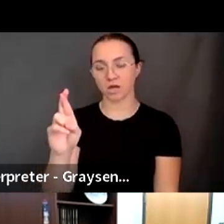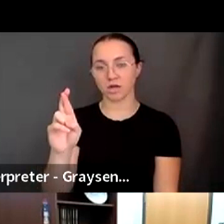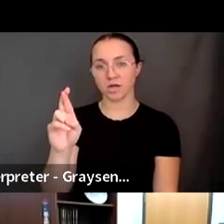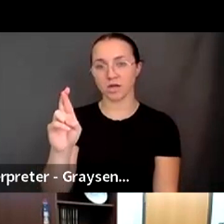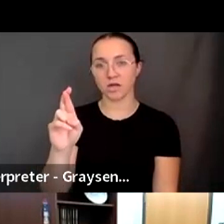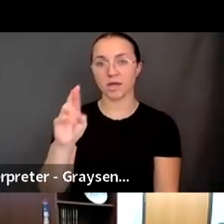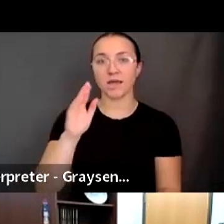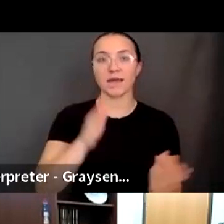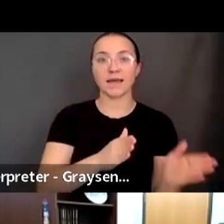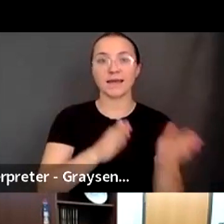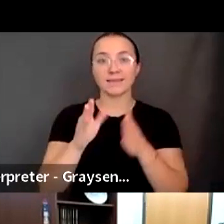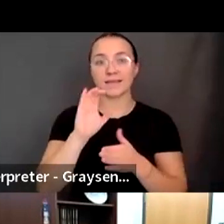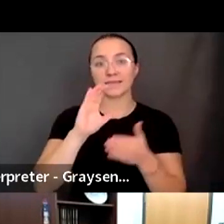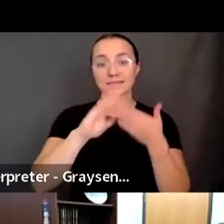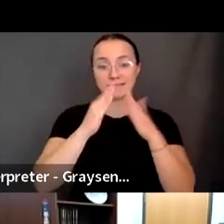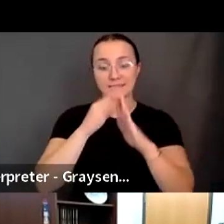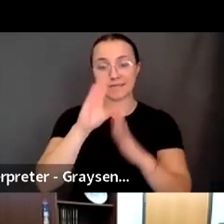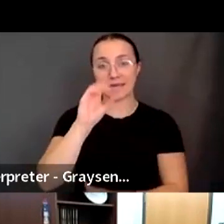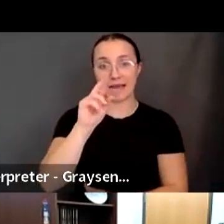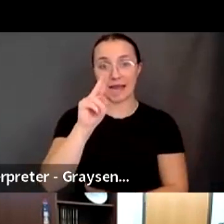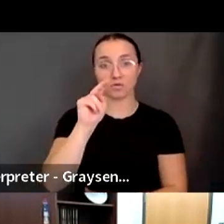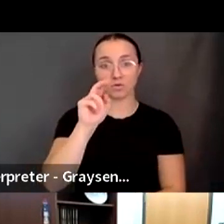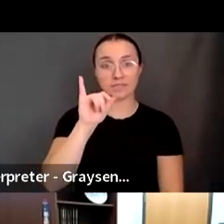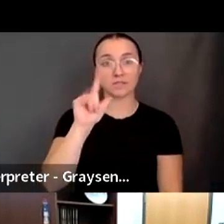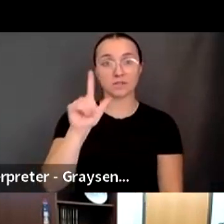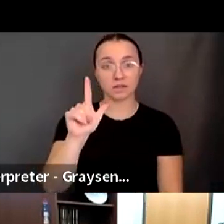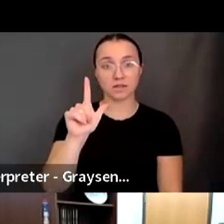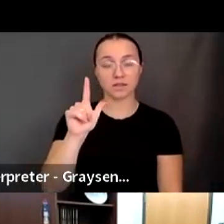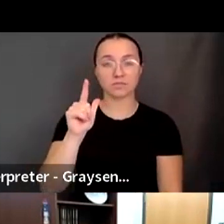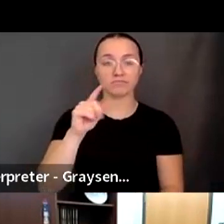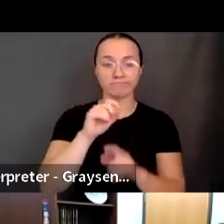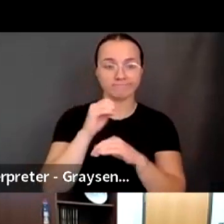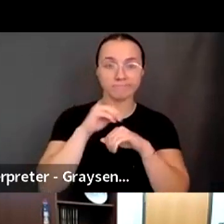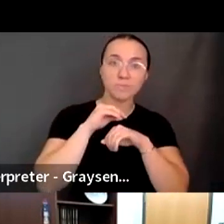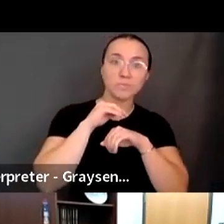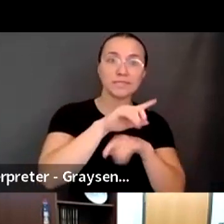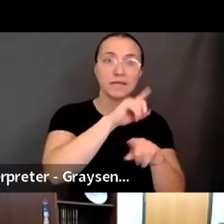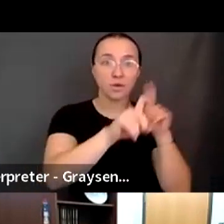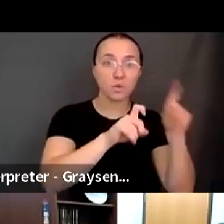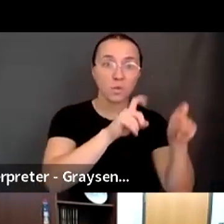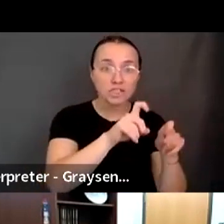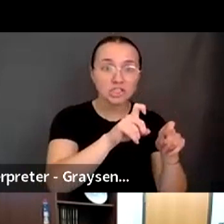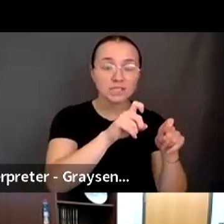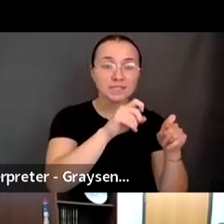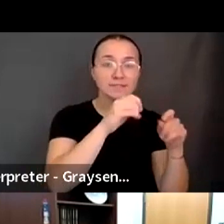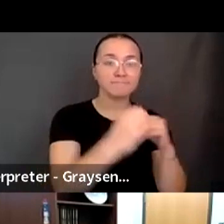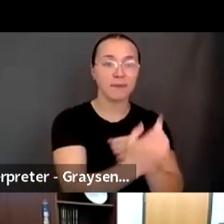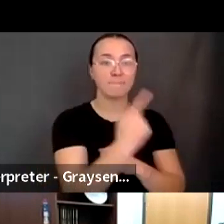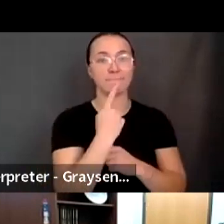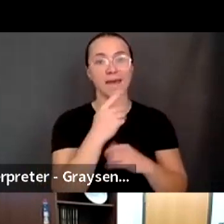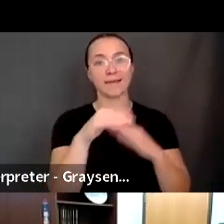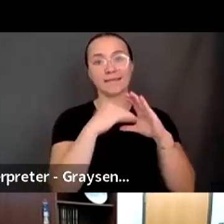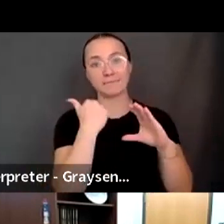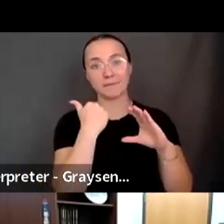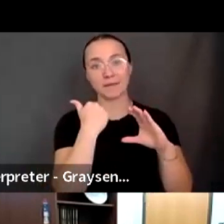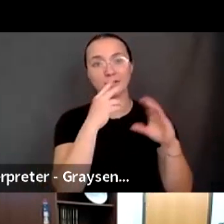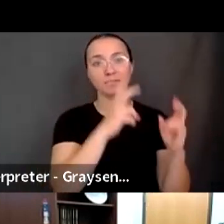council candidates, we did send the questions to, got those back via email, and then posted those on our